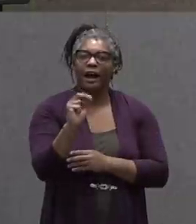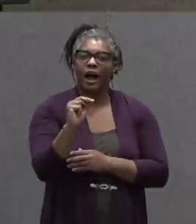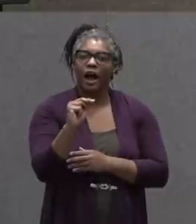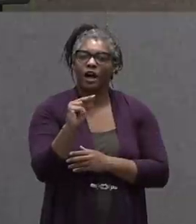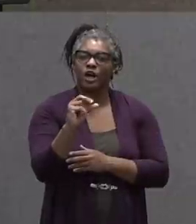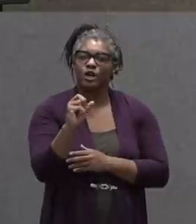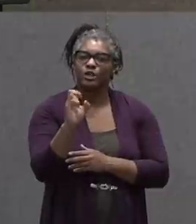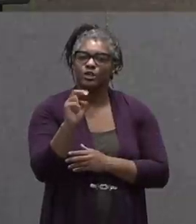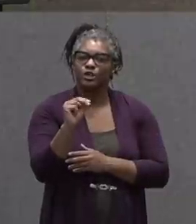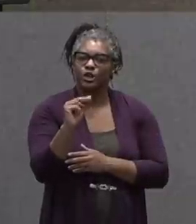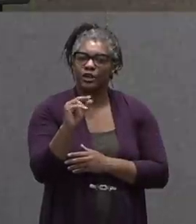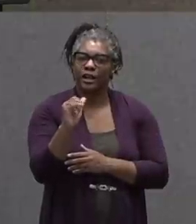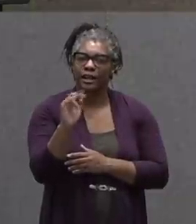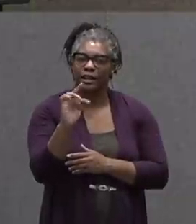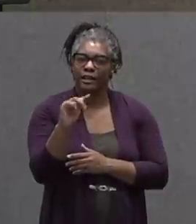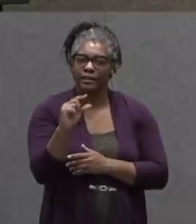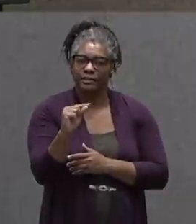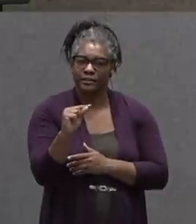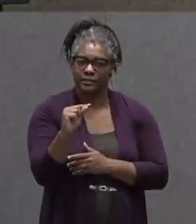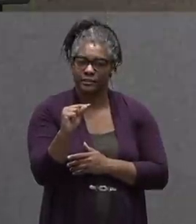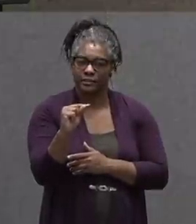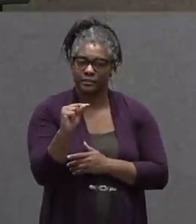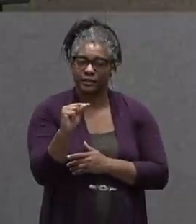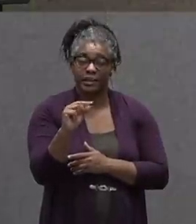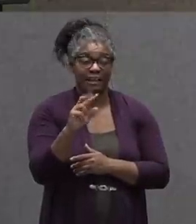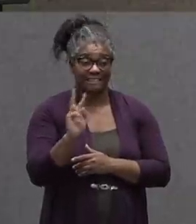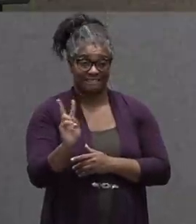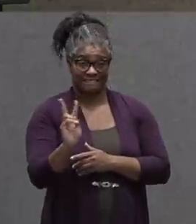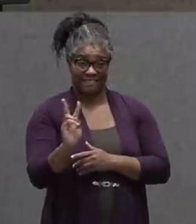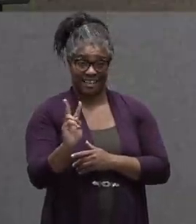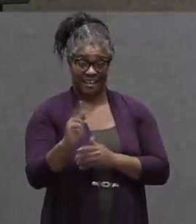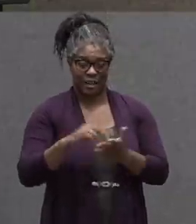V stands for vowel.